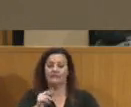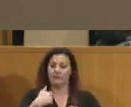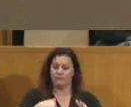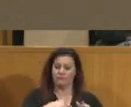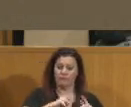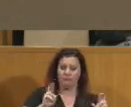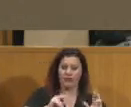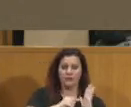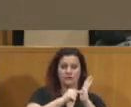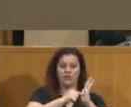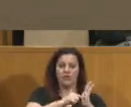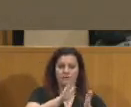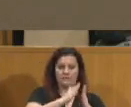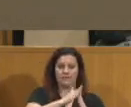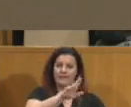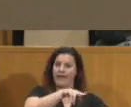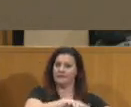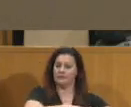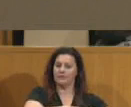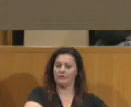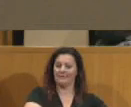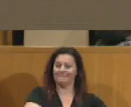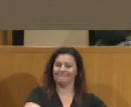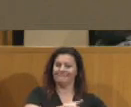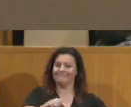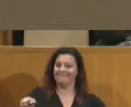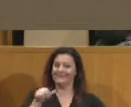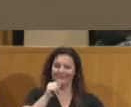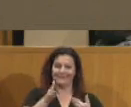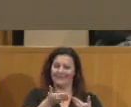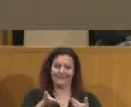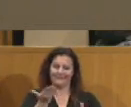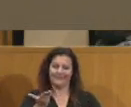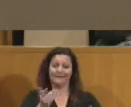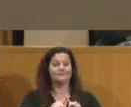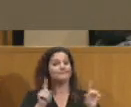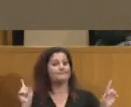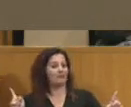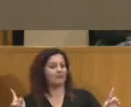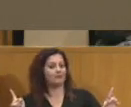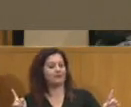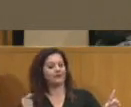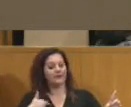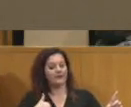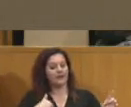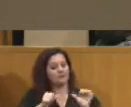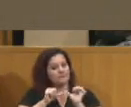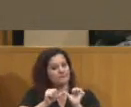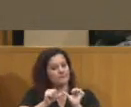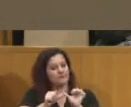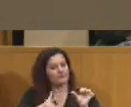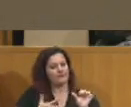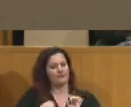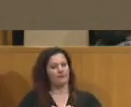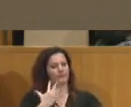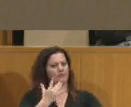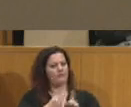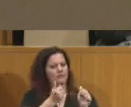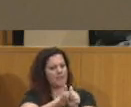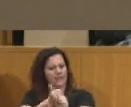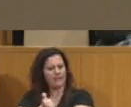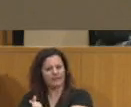warriors, and that red army, I thank you for bringing the vision to life. Every door knocked on, every phone